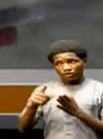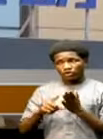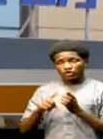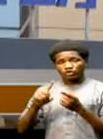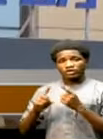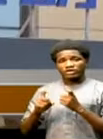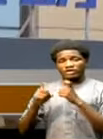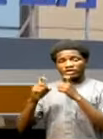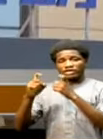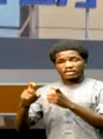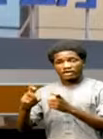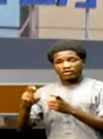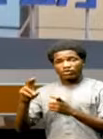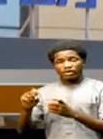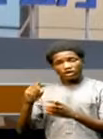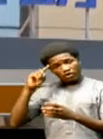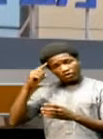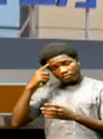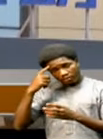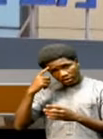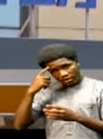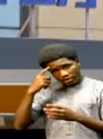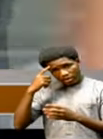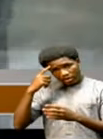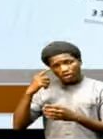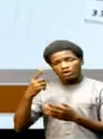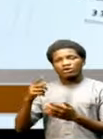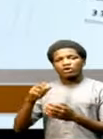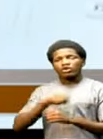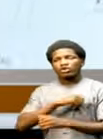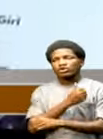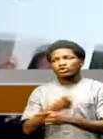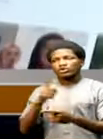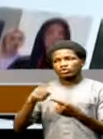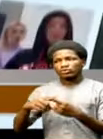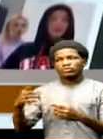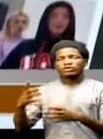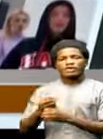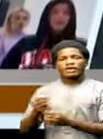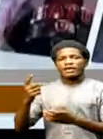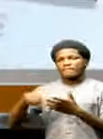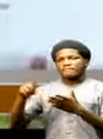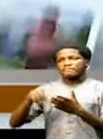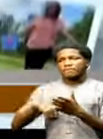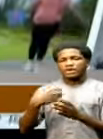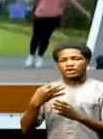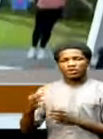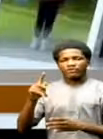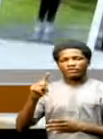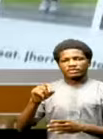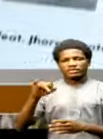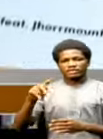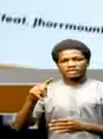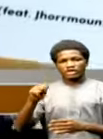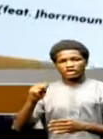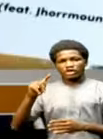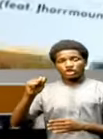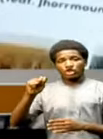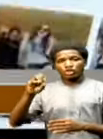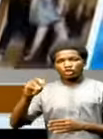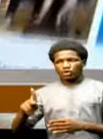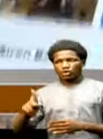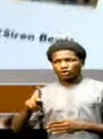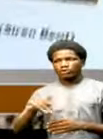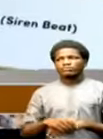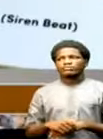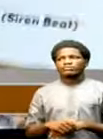administration legal authority to seek a ban. Device owned by the U.S. government were recently banned from having